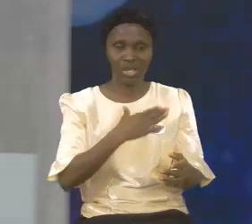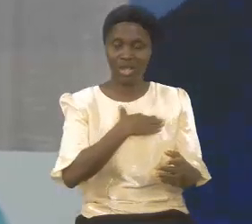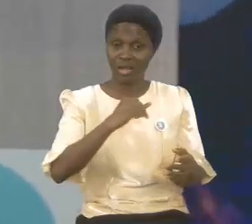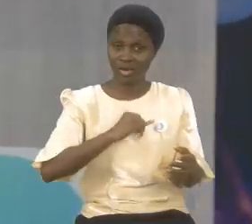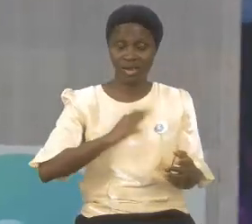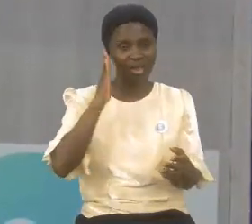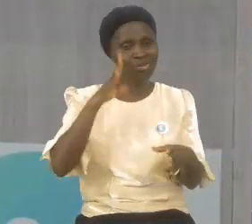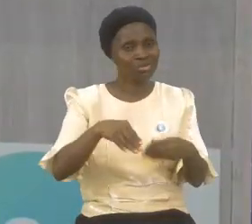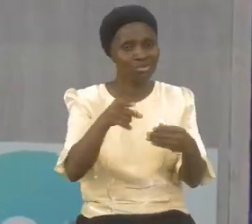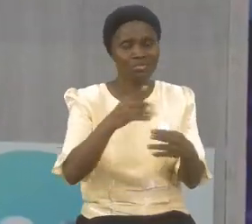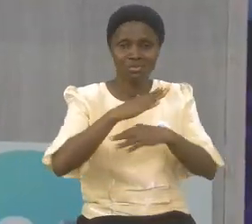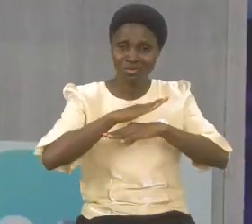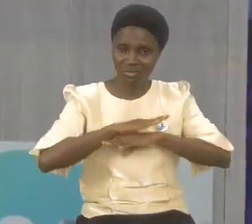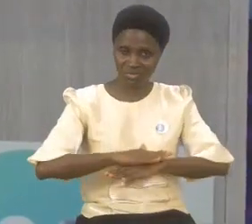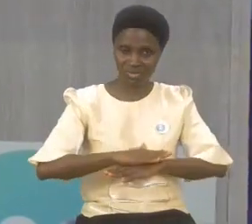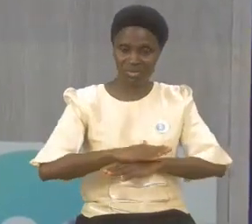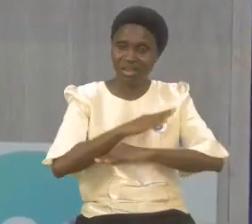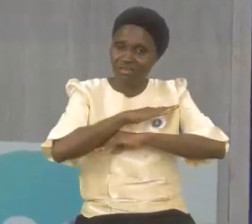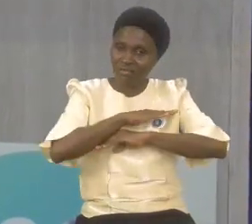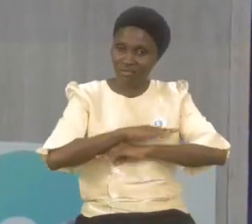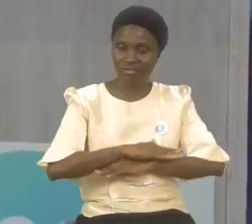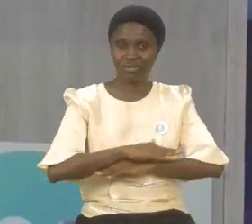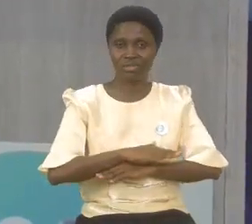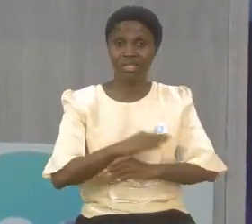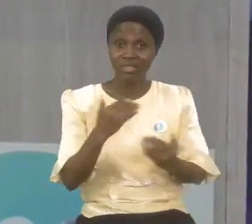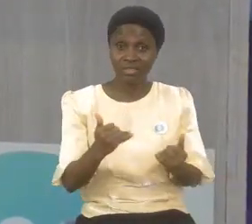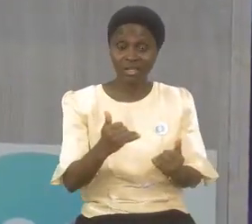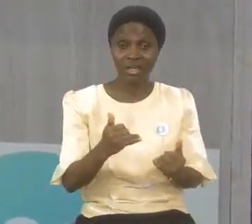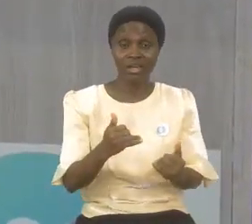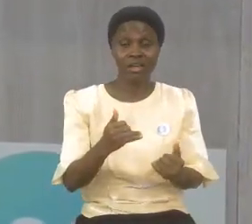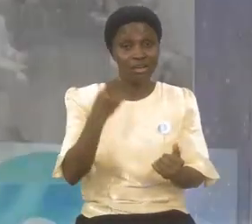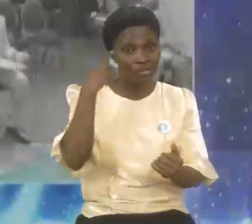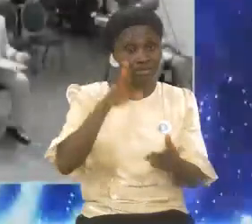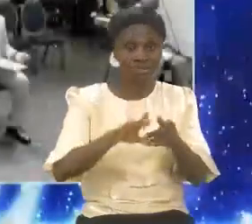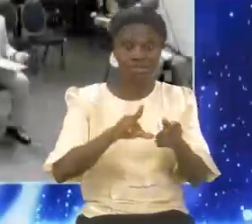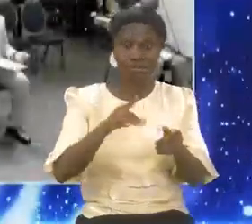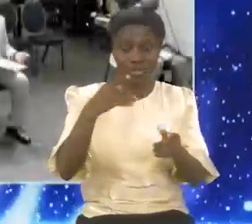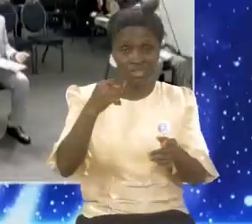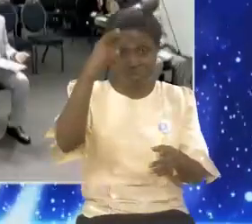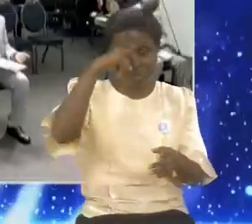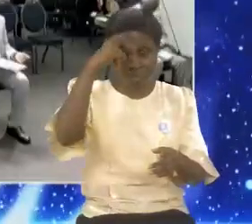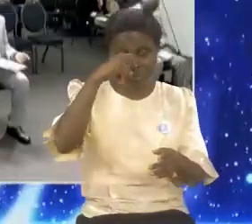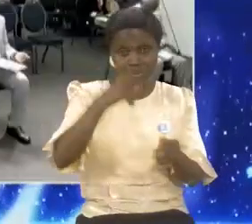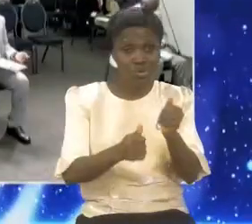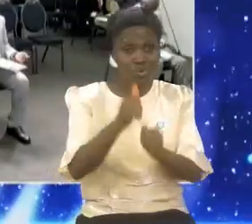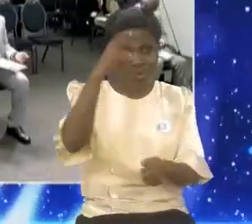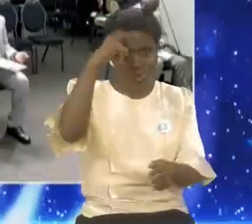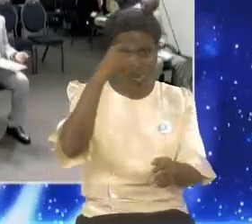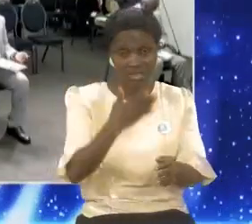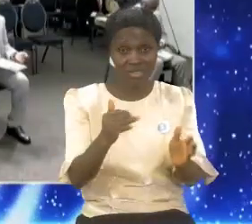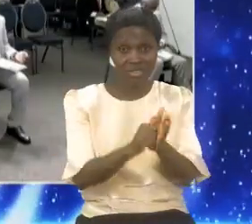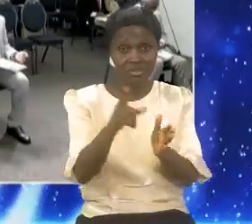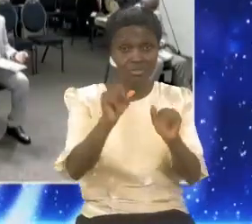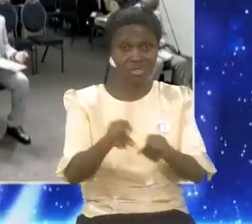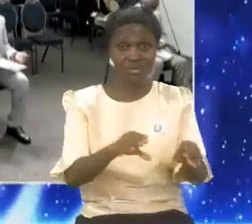can do is to surrender and submit your life unto the Lord. and do not delay. Call upon